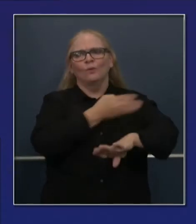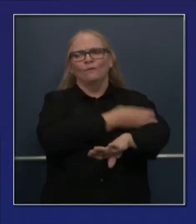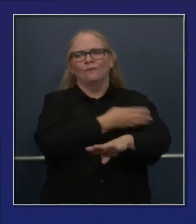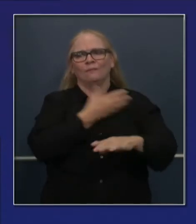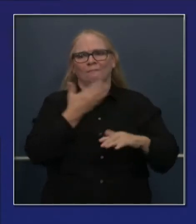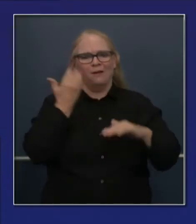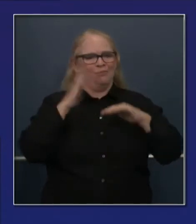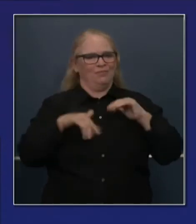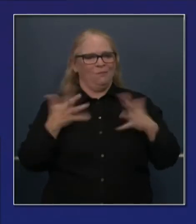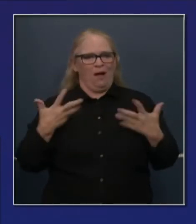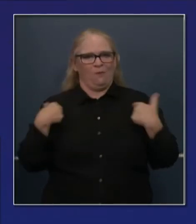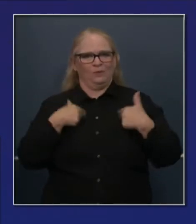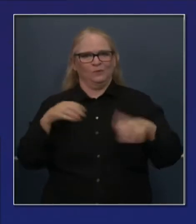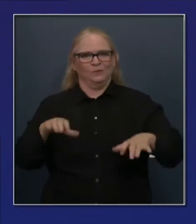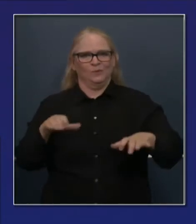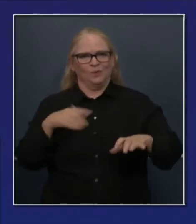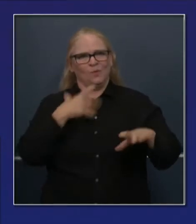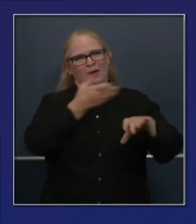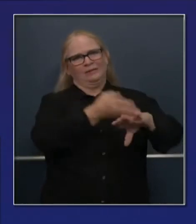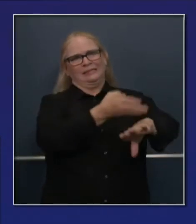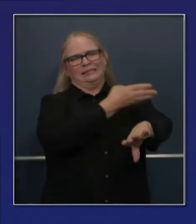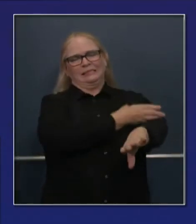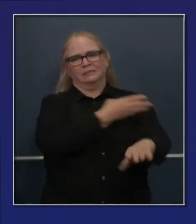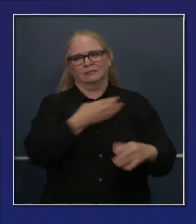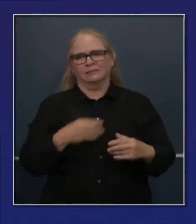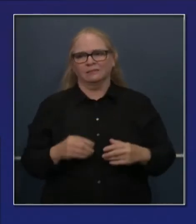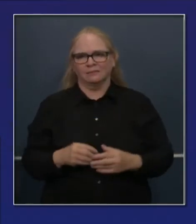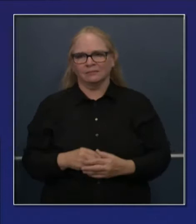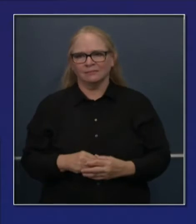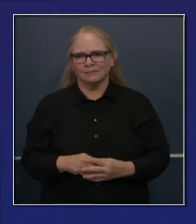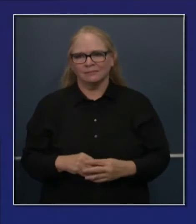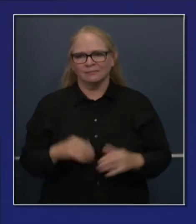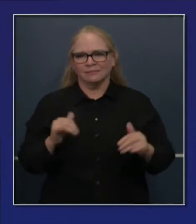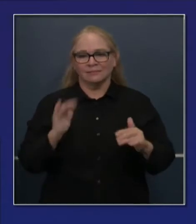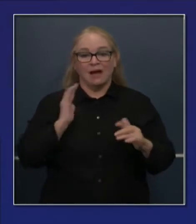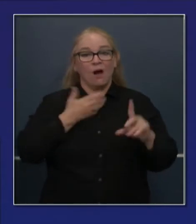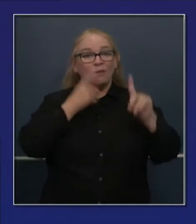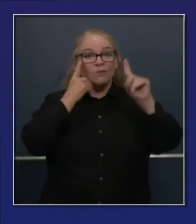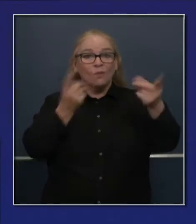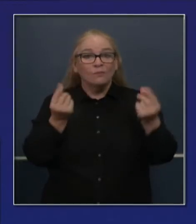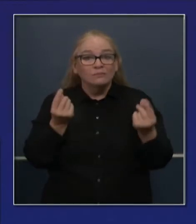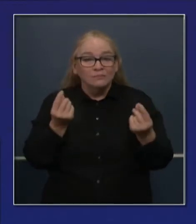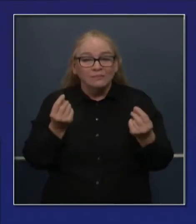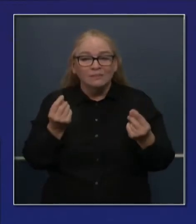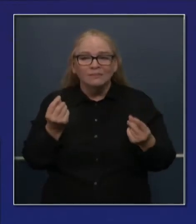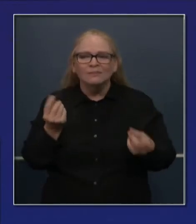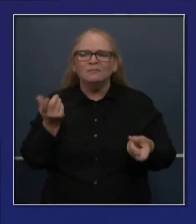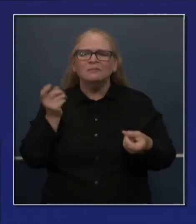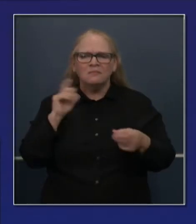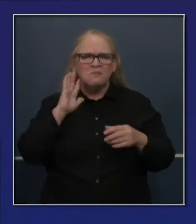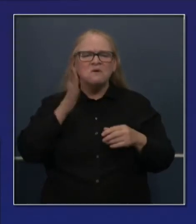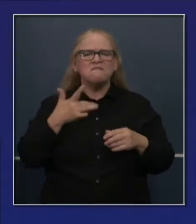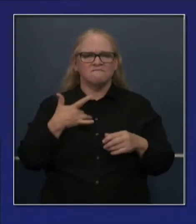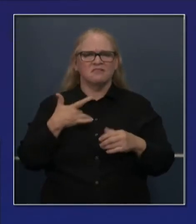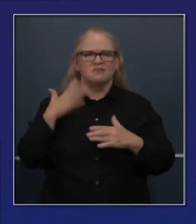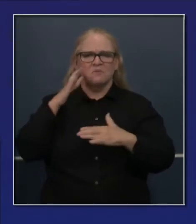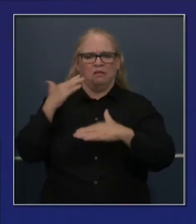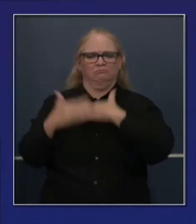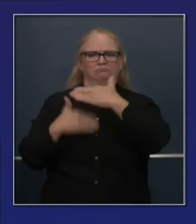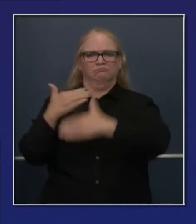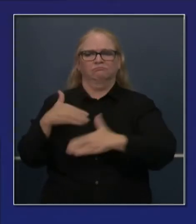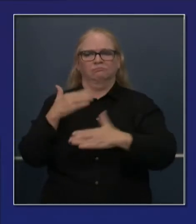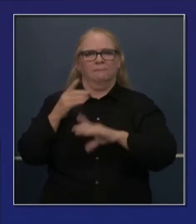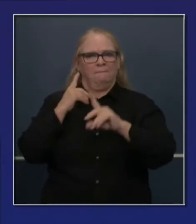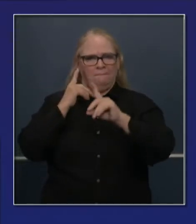goals. We're now in the transition of that. And now we have to, I think, sober up to the reality that in this